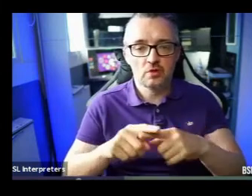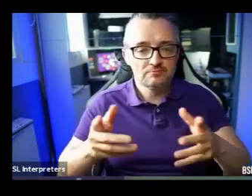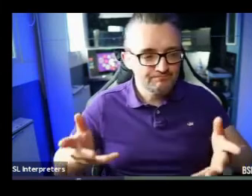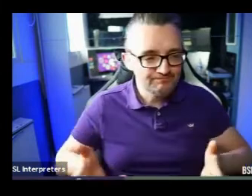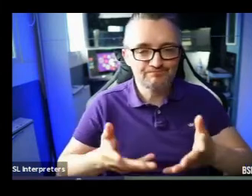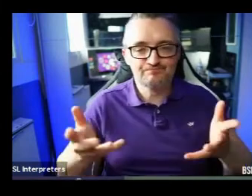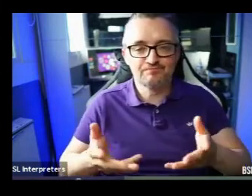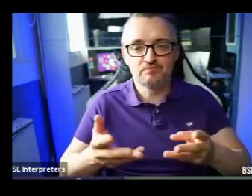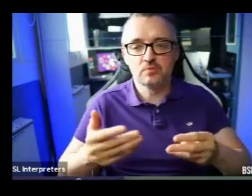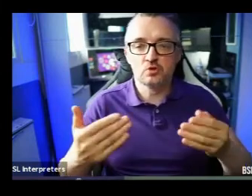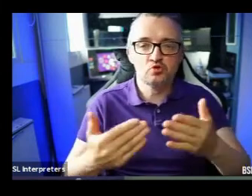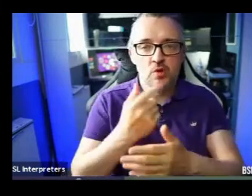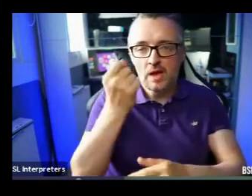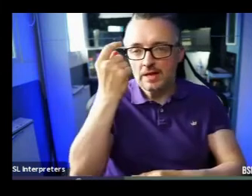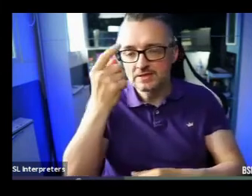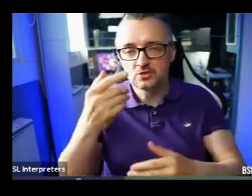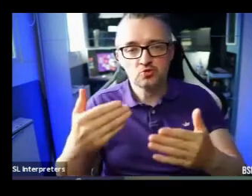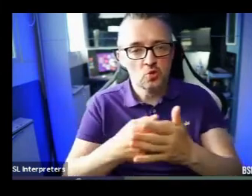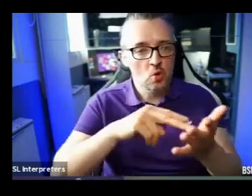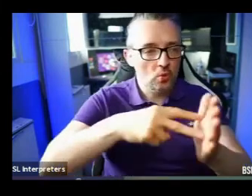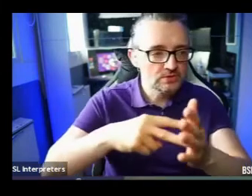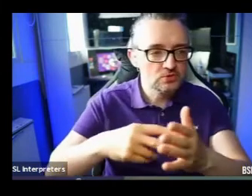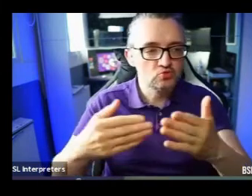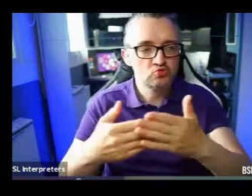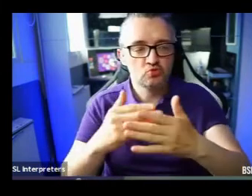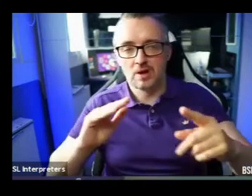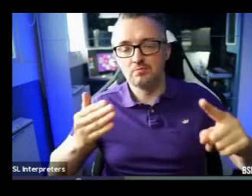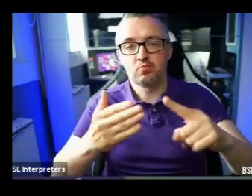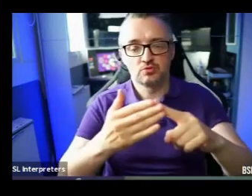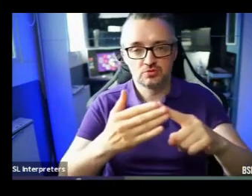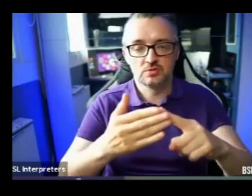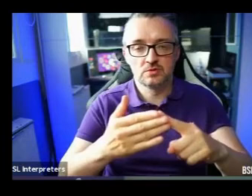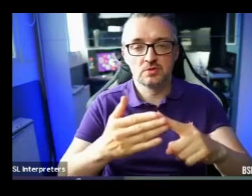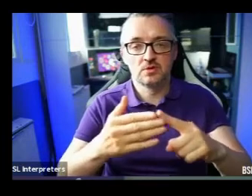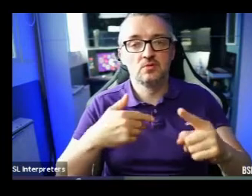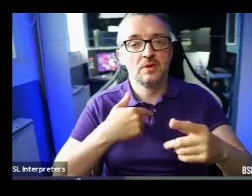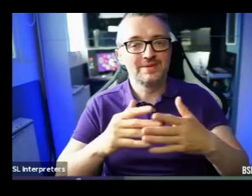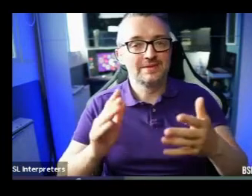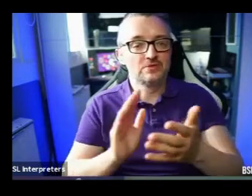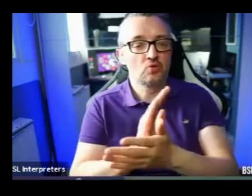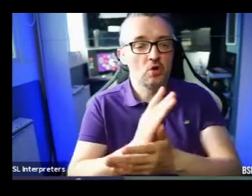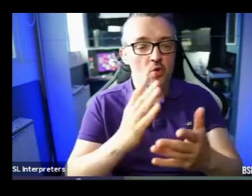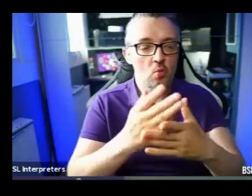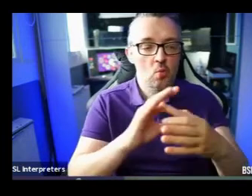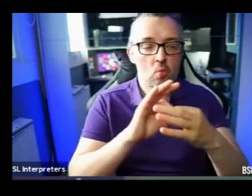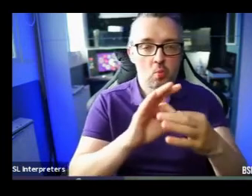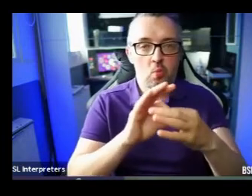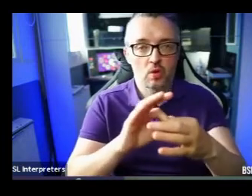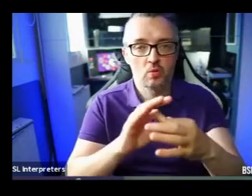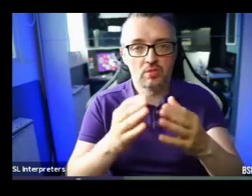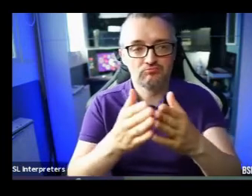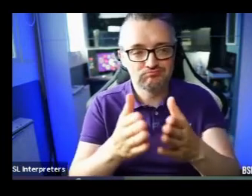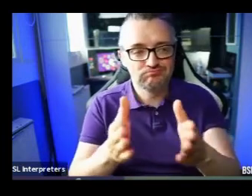be encouraging the evolution of, new ideas, new organisations, new approaches. And we've really enjoyed working so